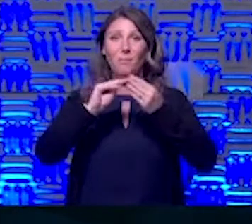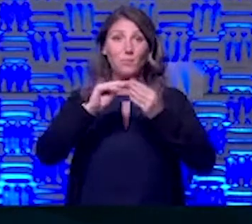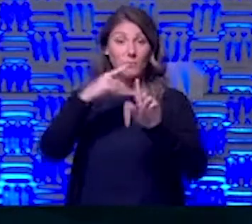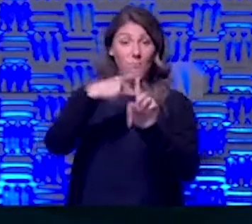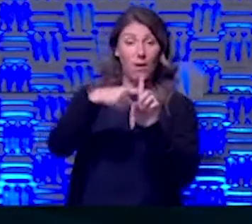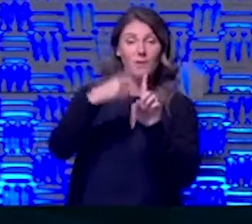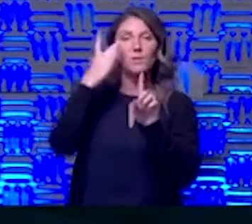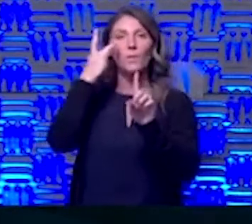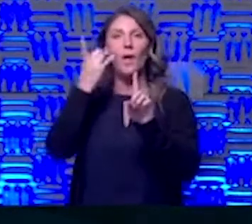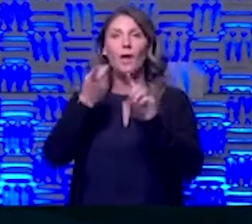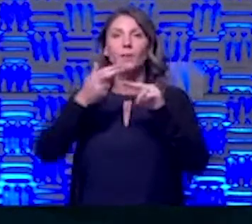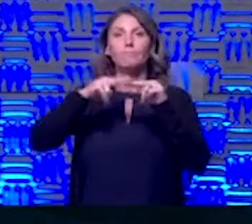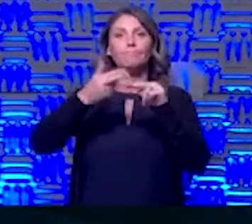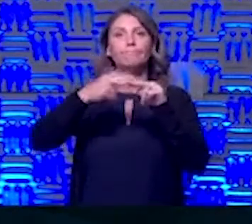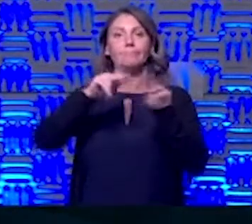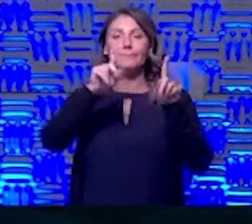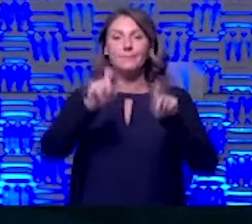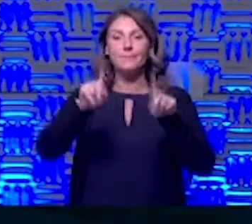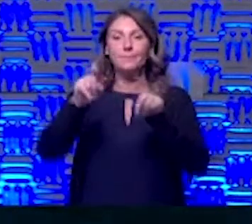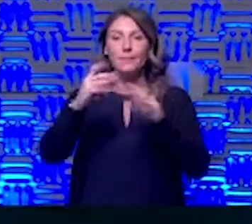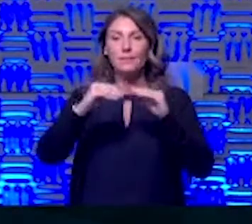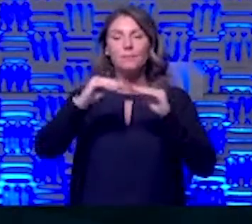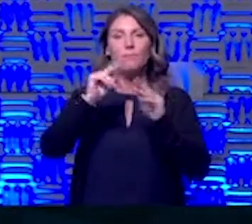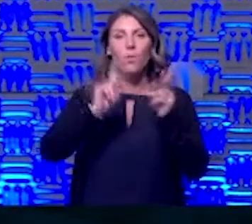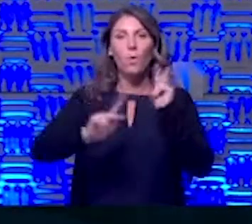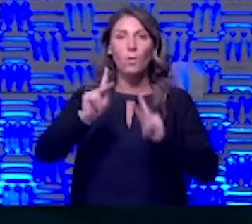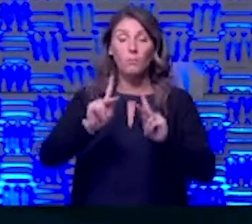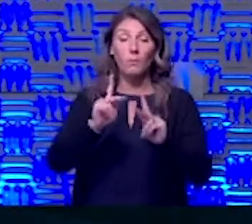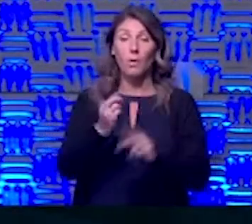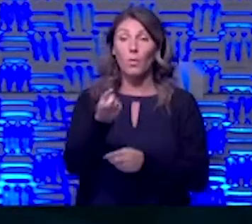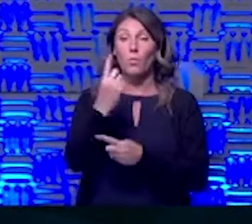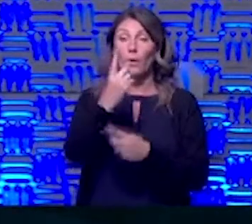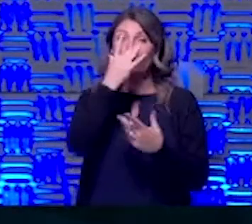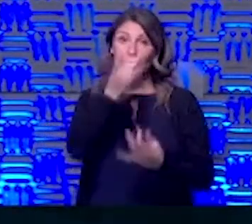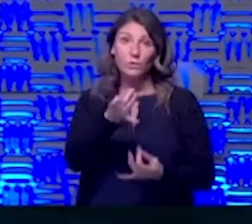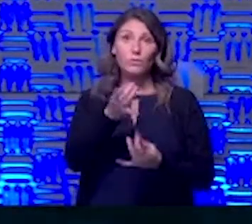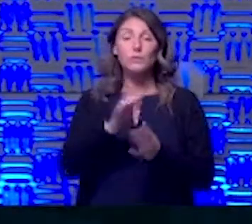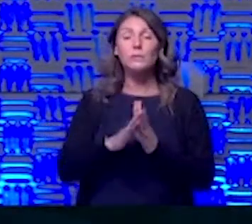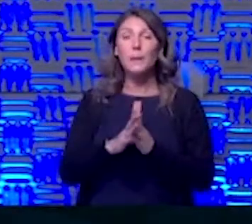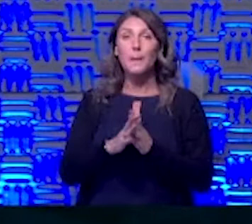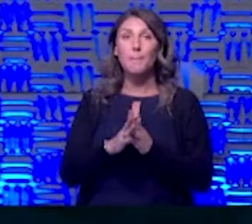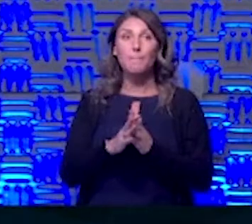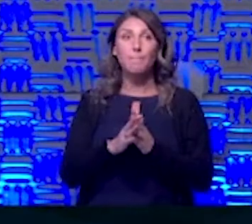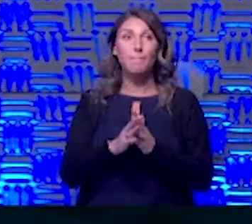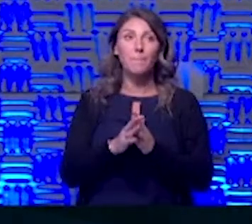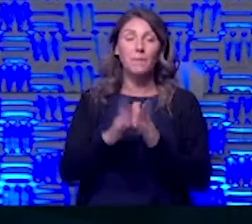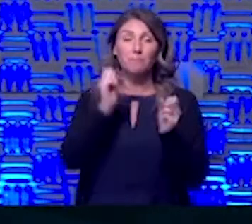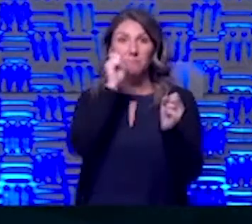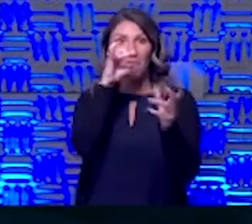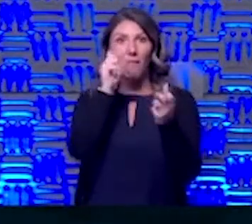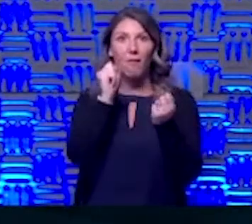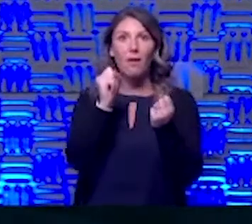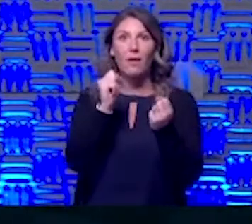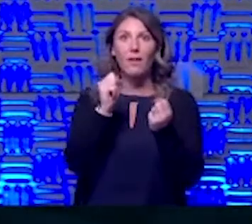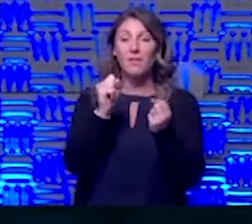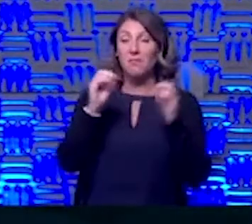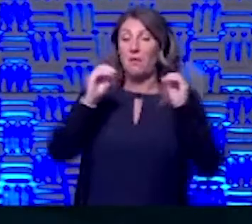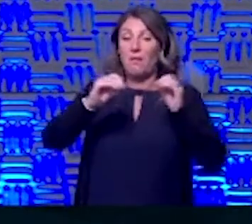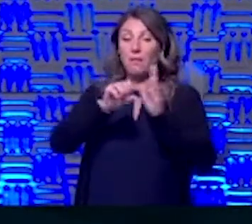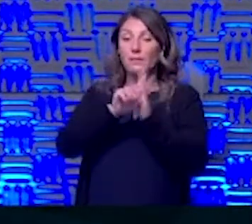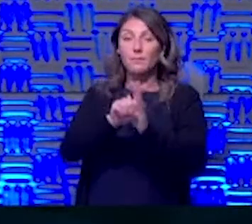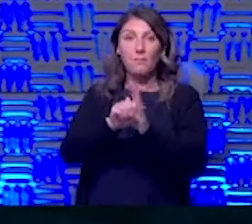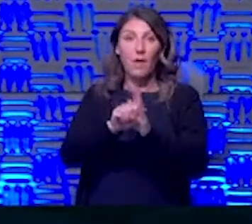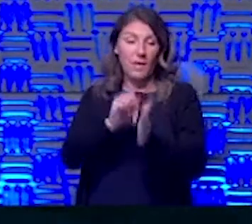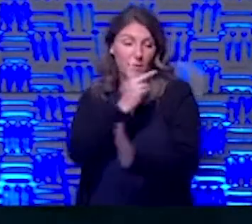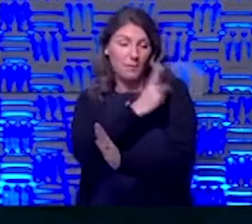are testing more people. And one interesting phenomena is that our asymptomatic patients that we're